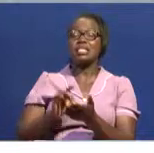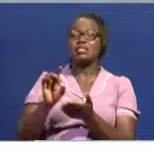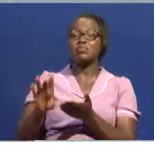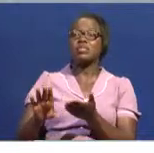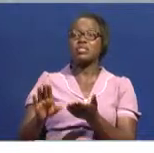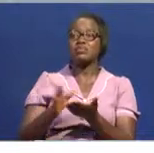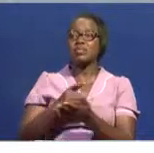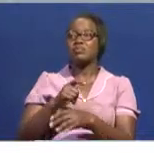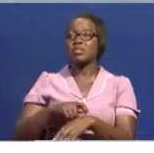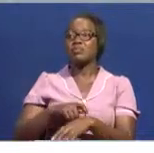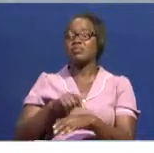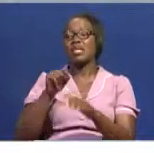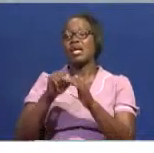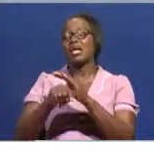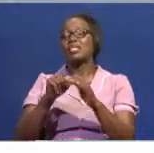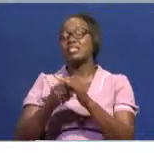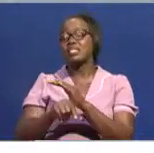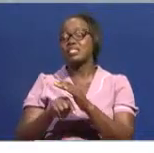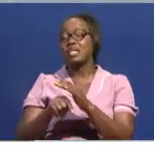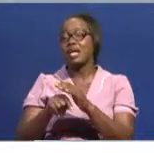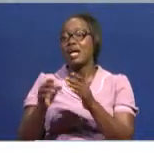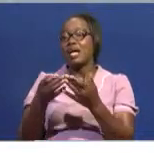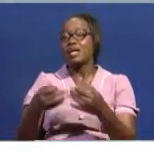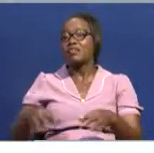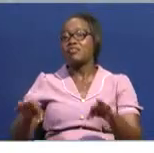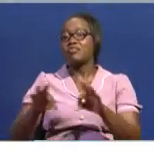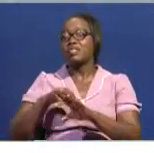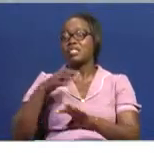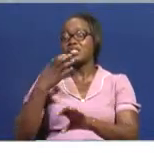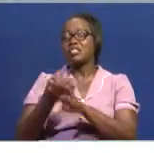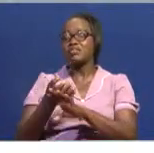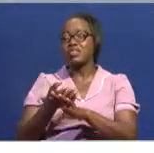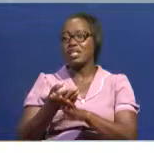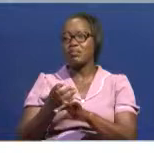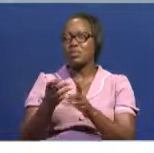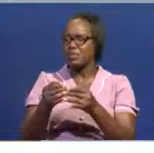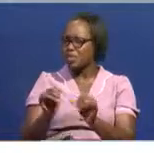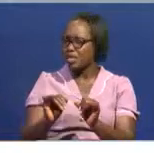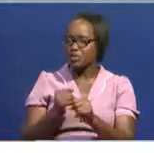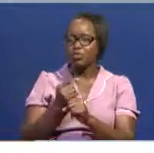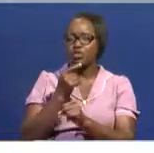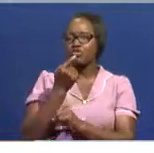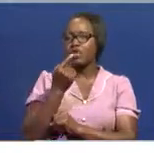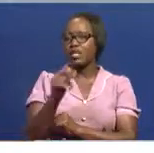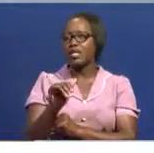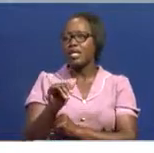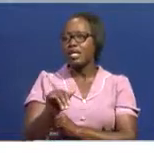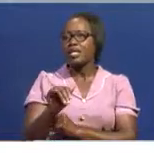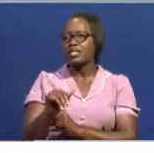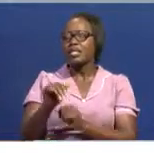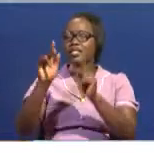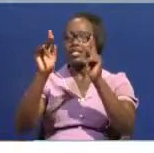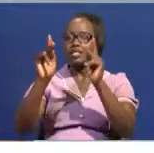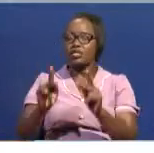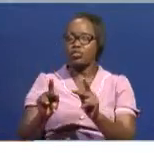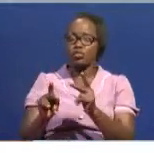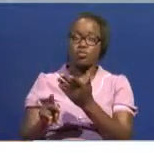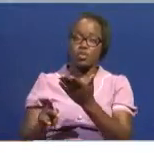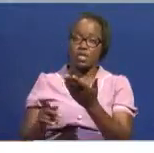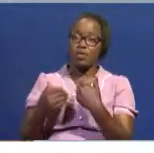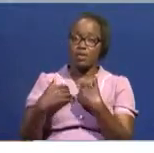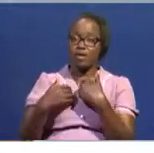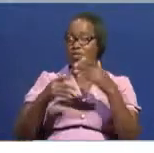and sometimes even just accessing a facility is difficult. But we are trying to make sure that Kisumu runs. We have